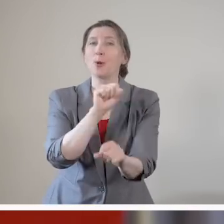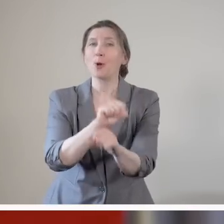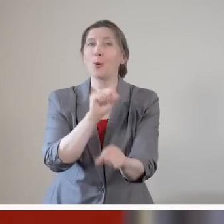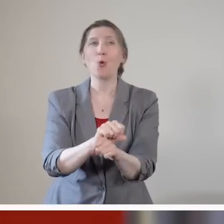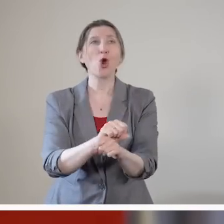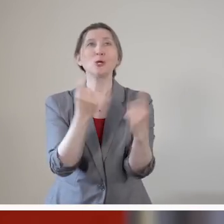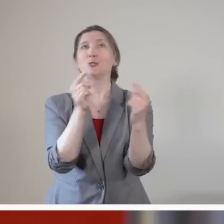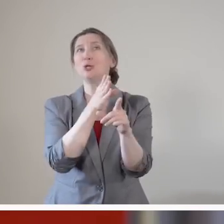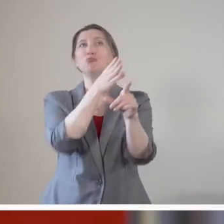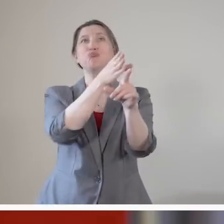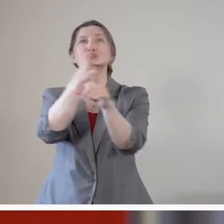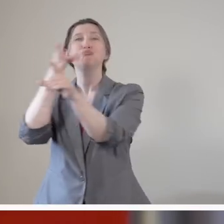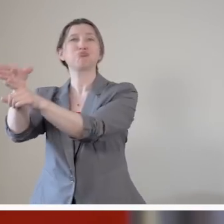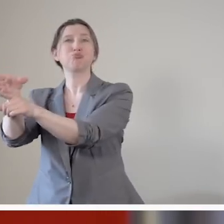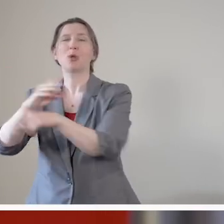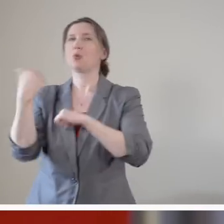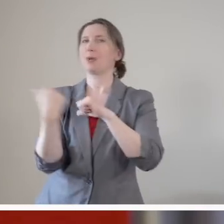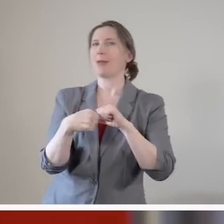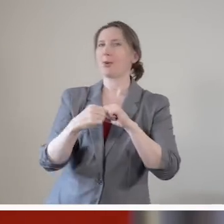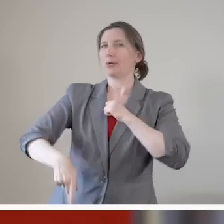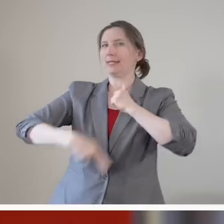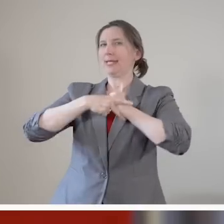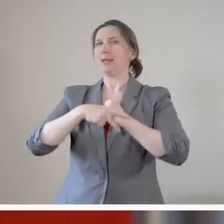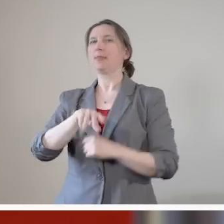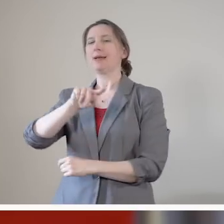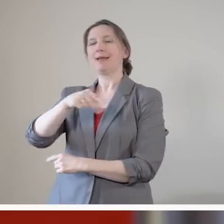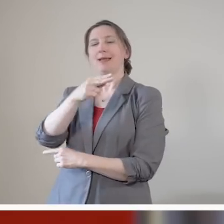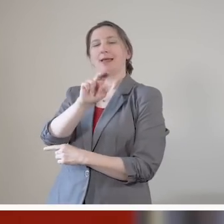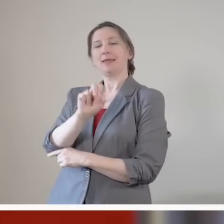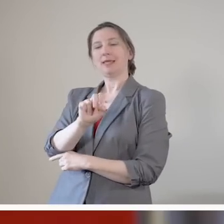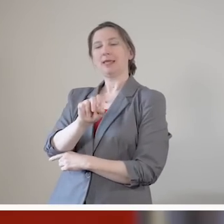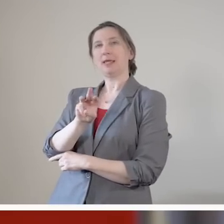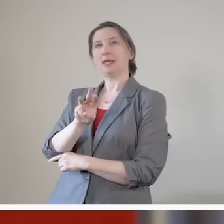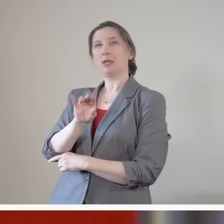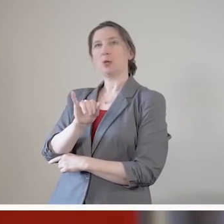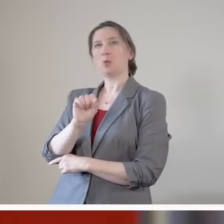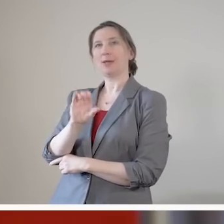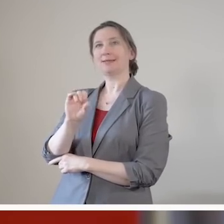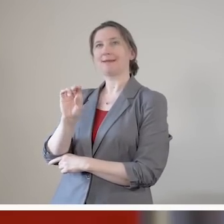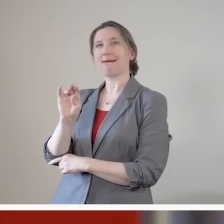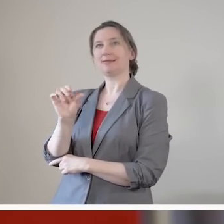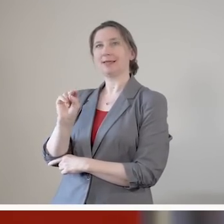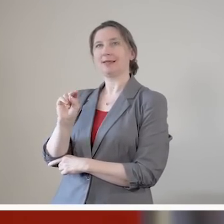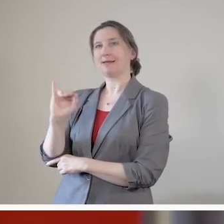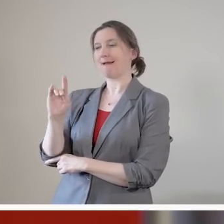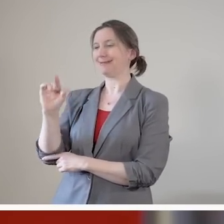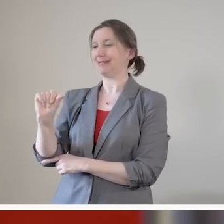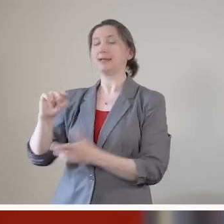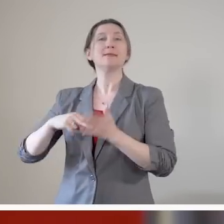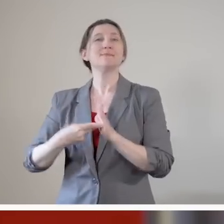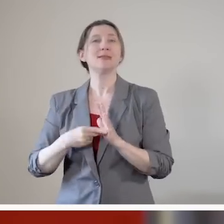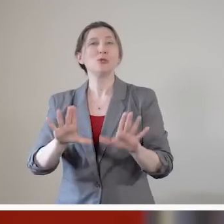carry with you a commitment to what we call the Wisconsin idea, a commitment to use our knowledge, skills, and innovative